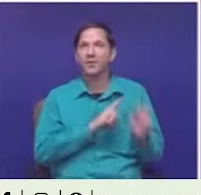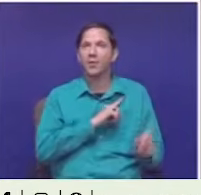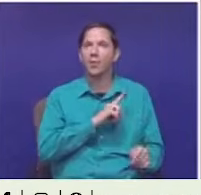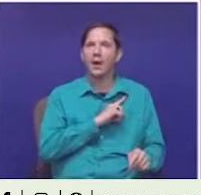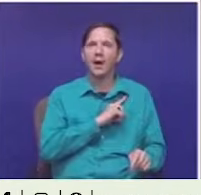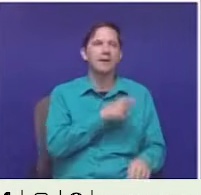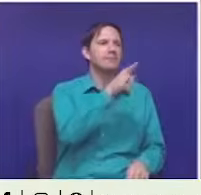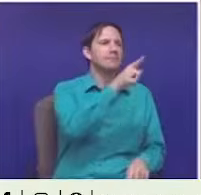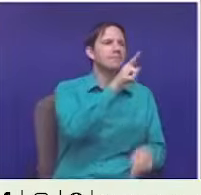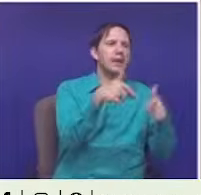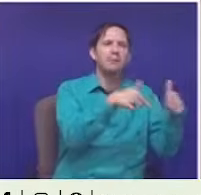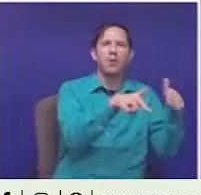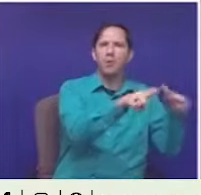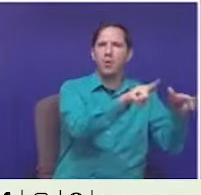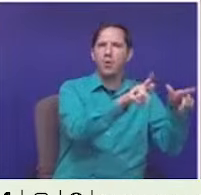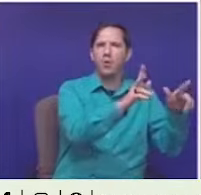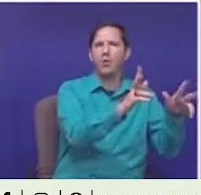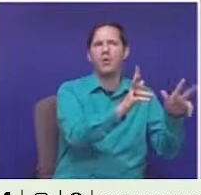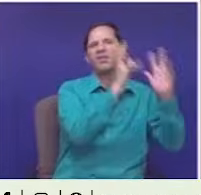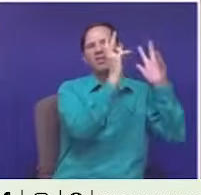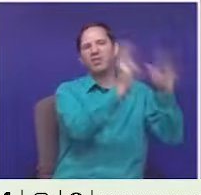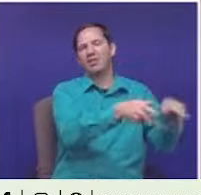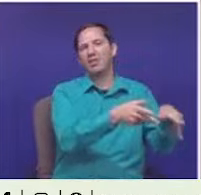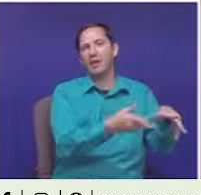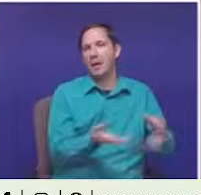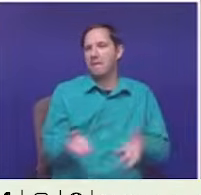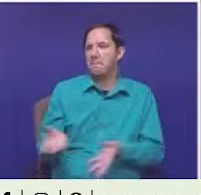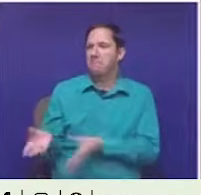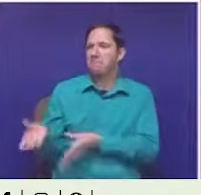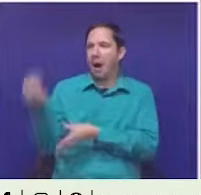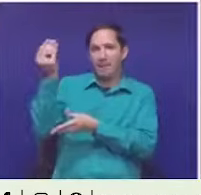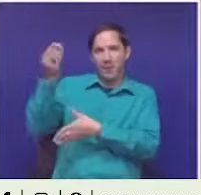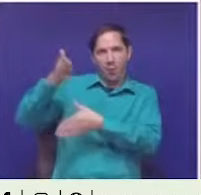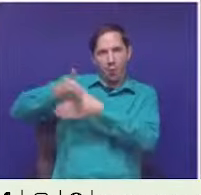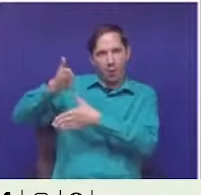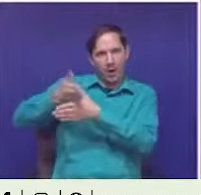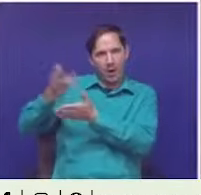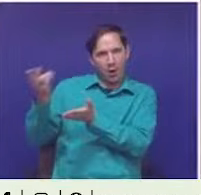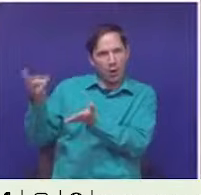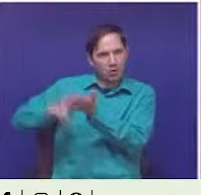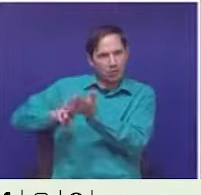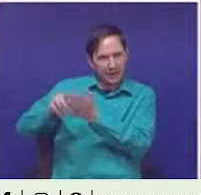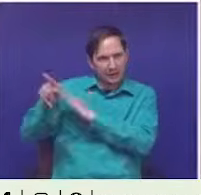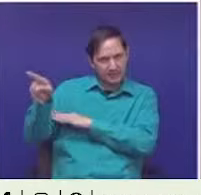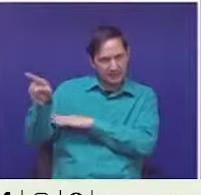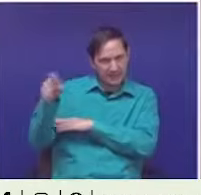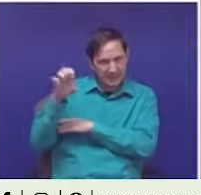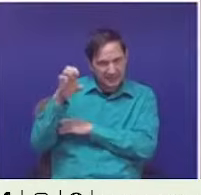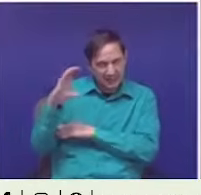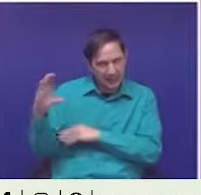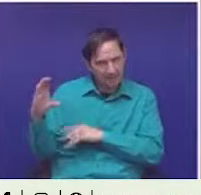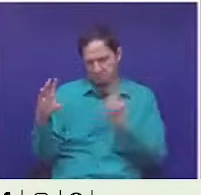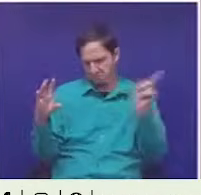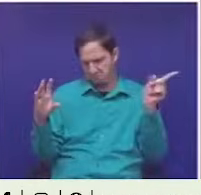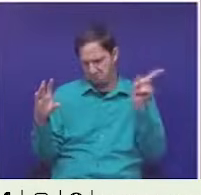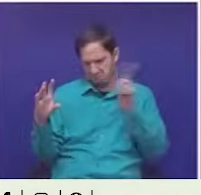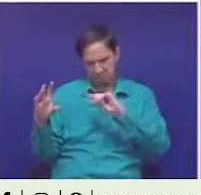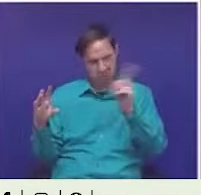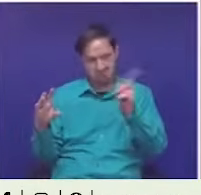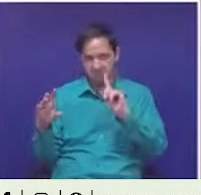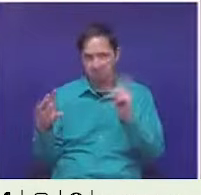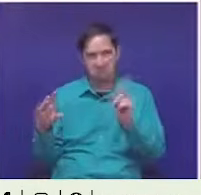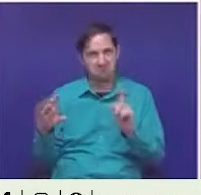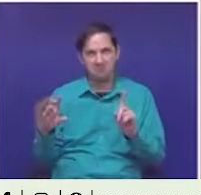didn't finish work can pop up in the Eastern Cape and still be awarded a government contract? We should be able to say, if you can't